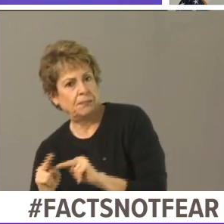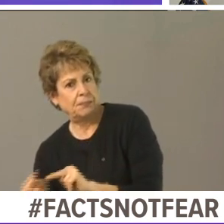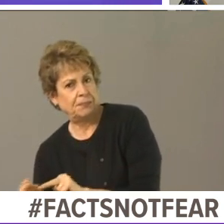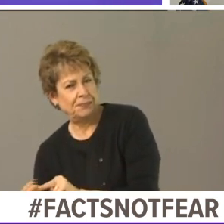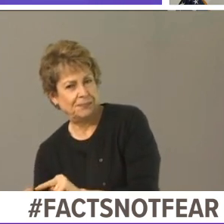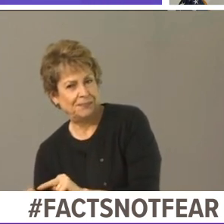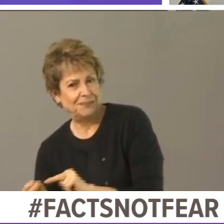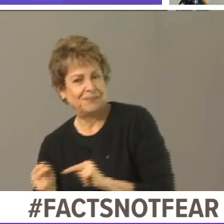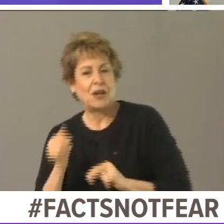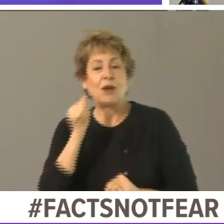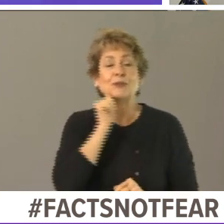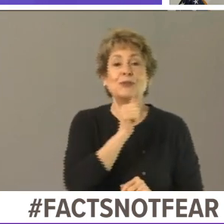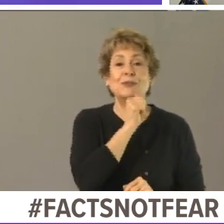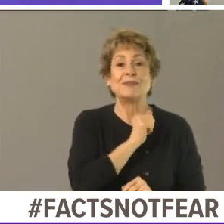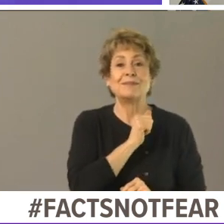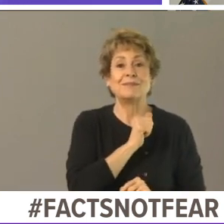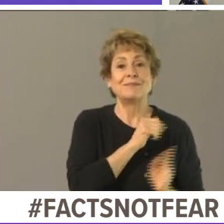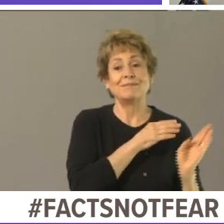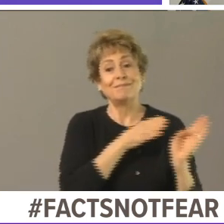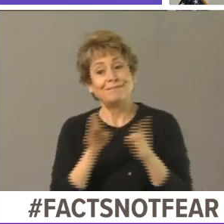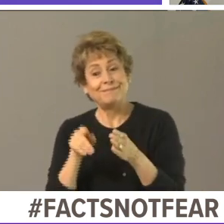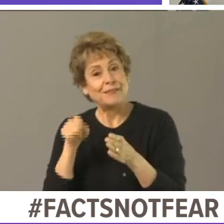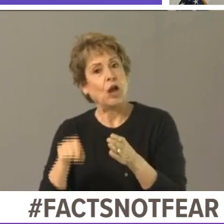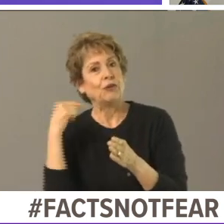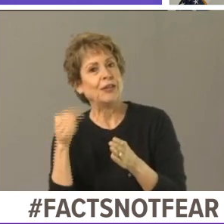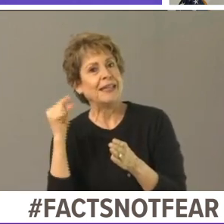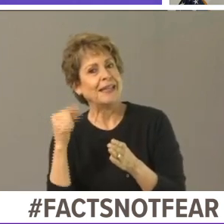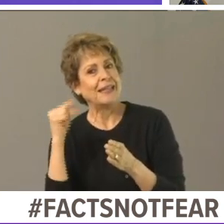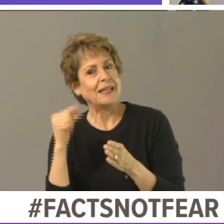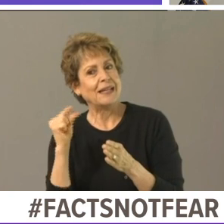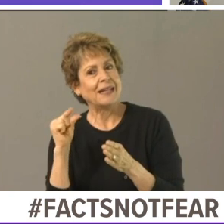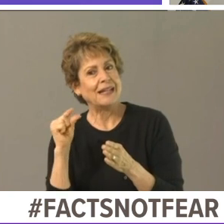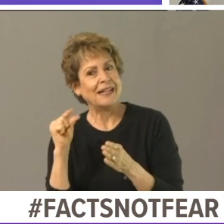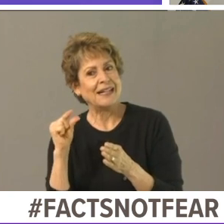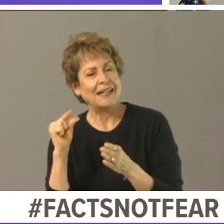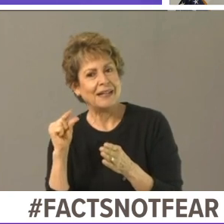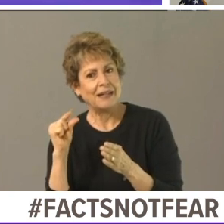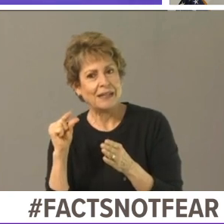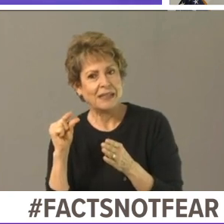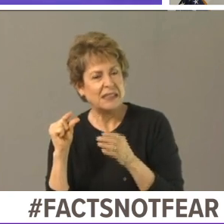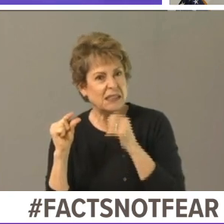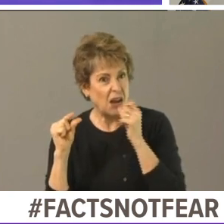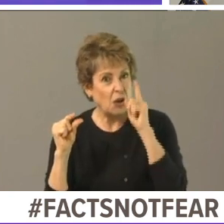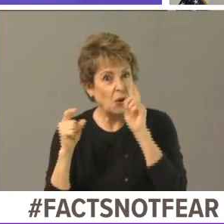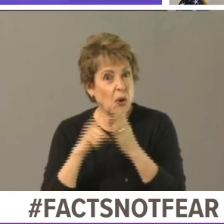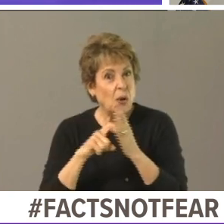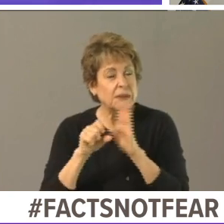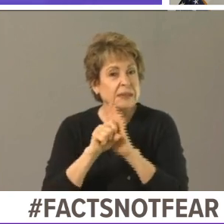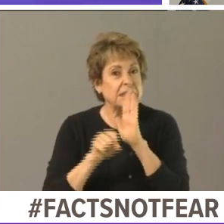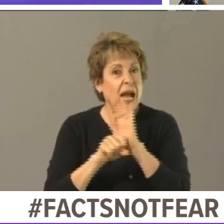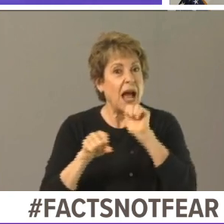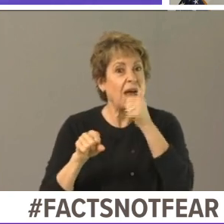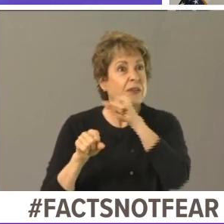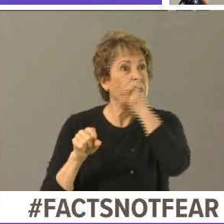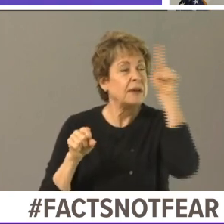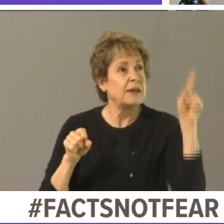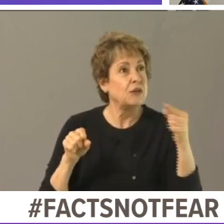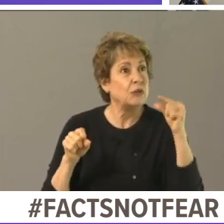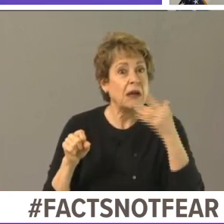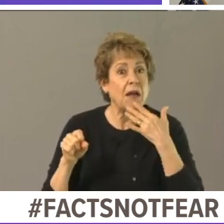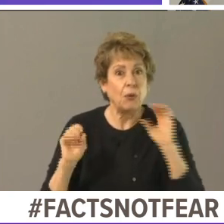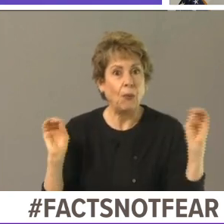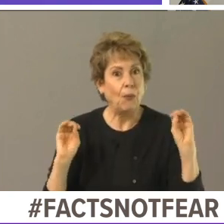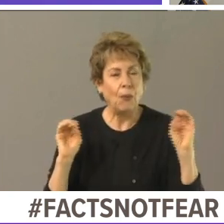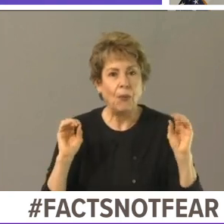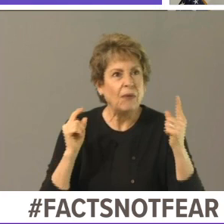the green. There aren't many states in the green. This has been a difference in the last week because of the